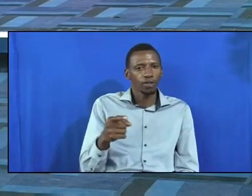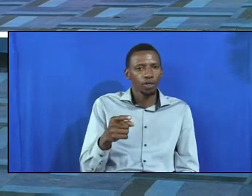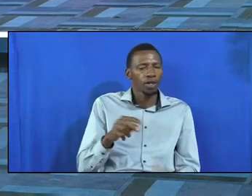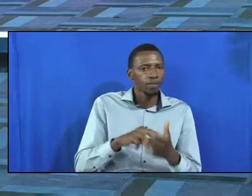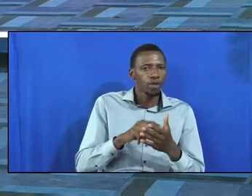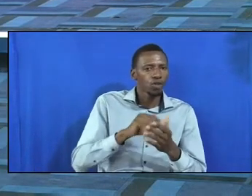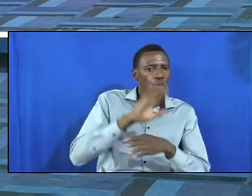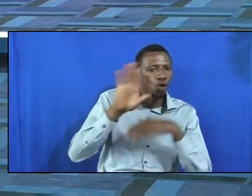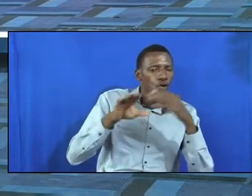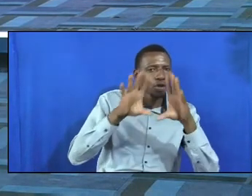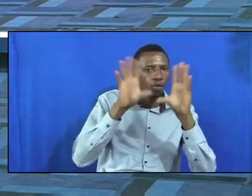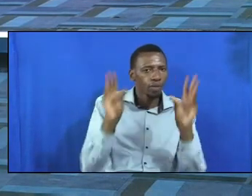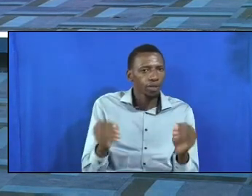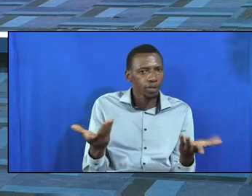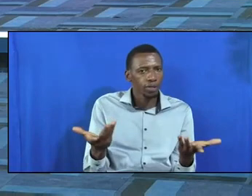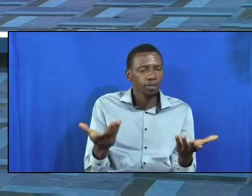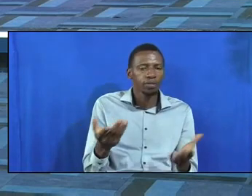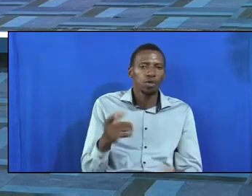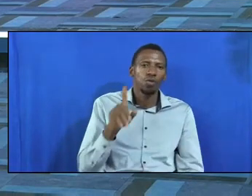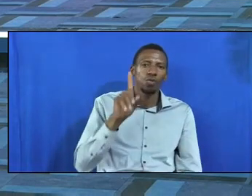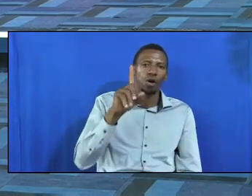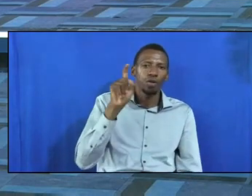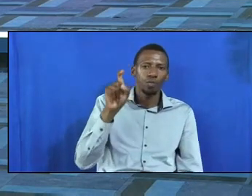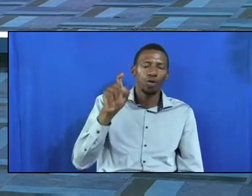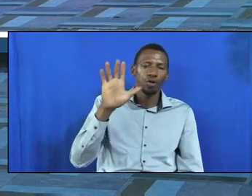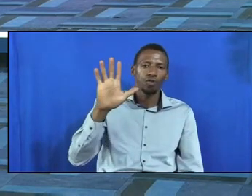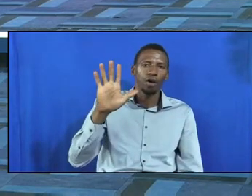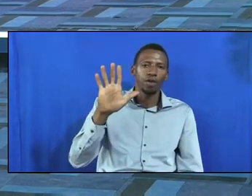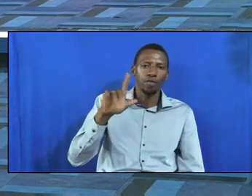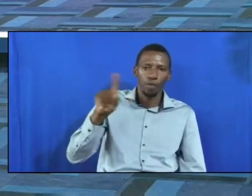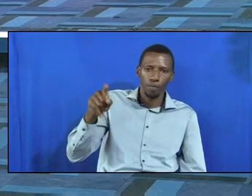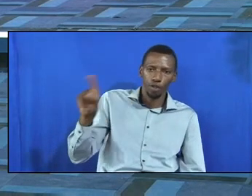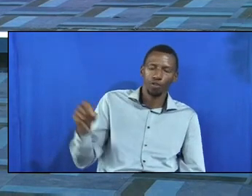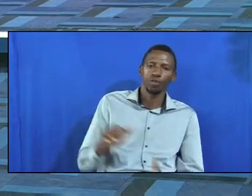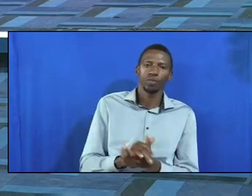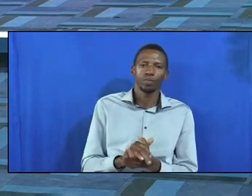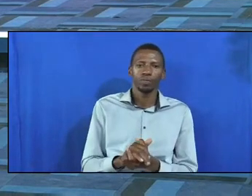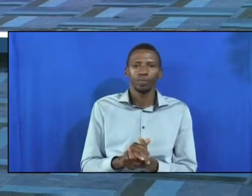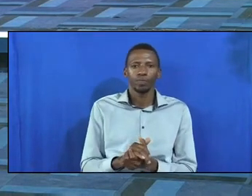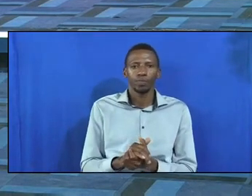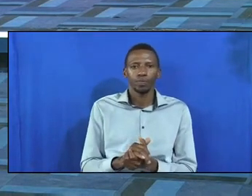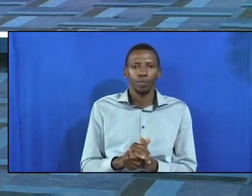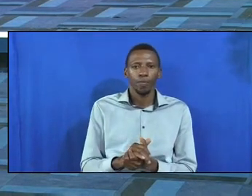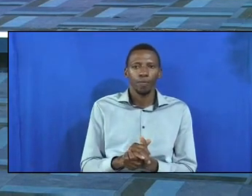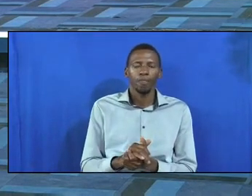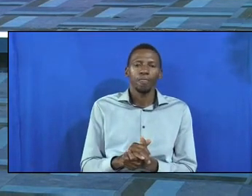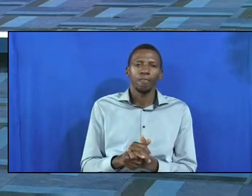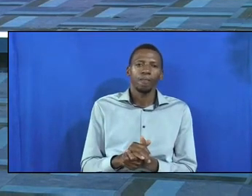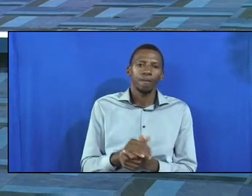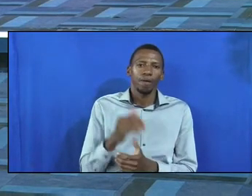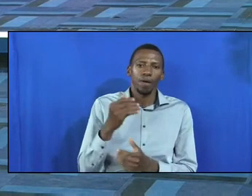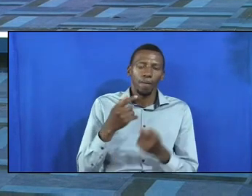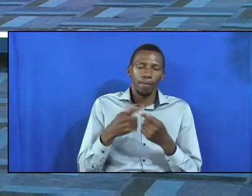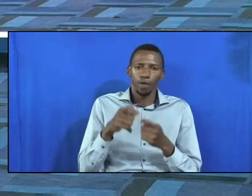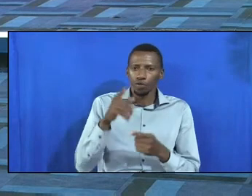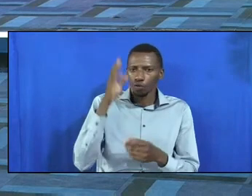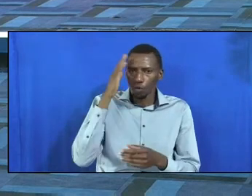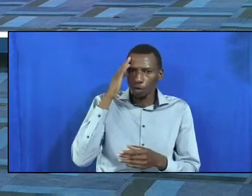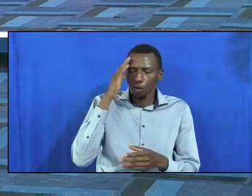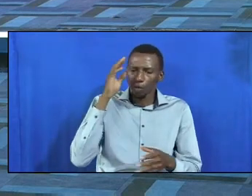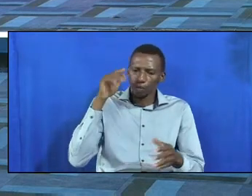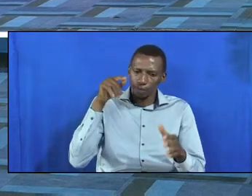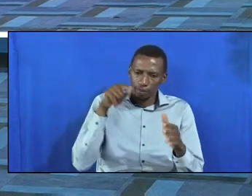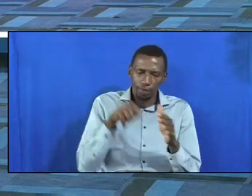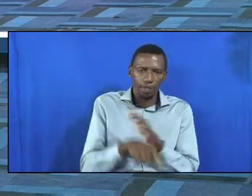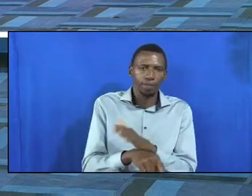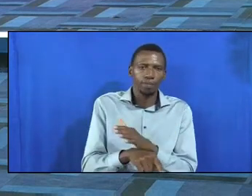1.5 million. Now, just help me to decide Of course, ultimately, God knows who prayed and